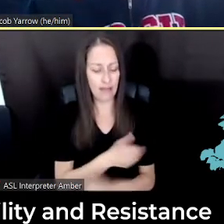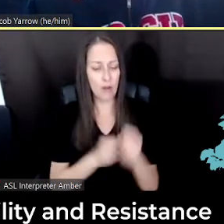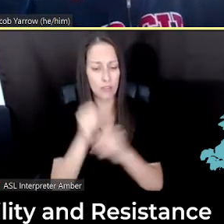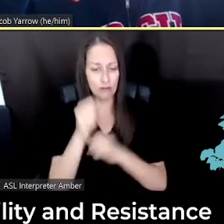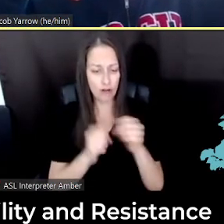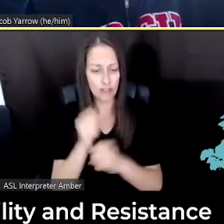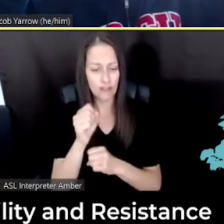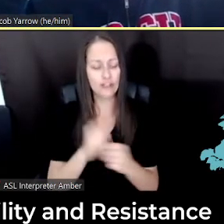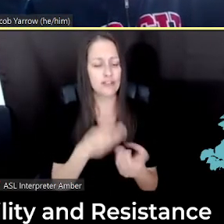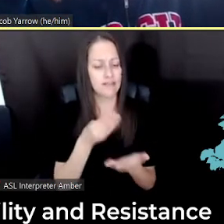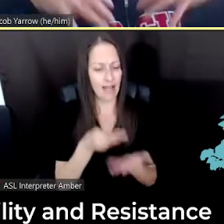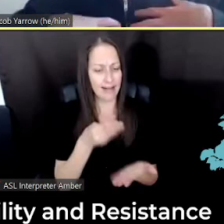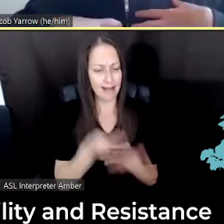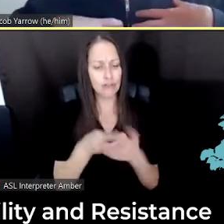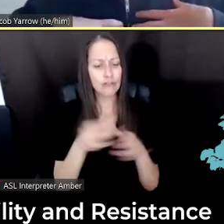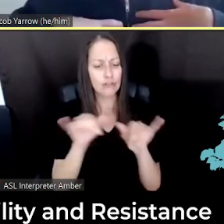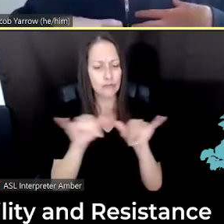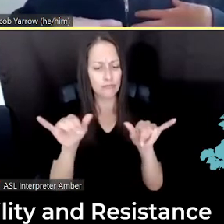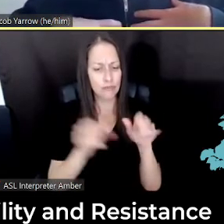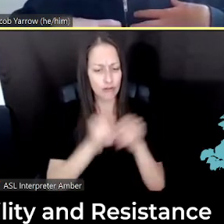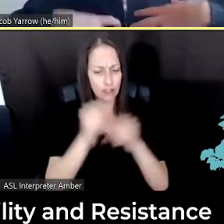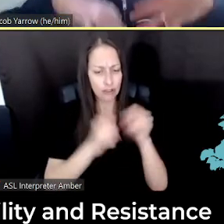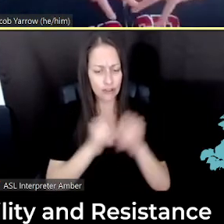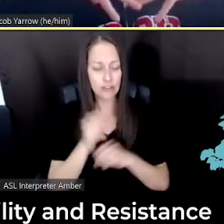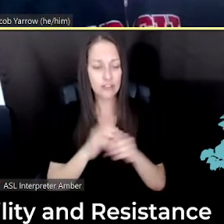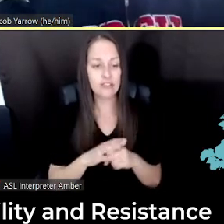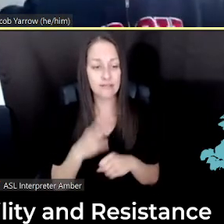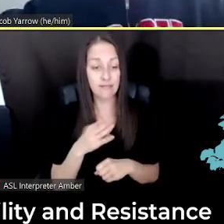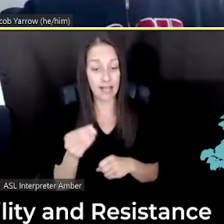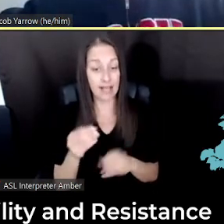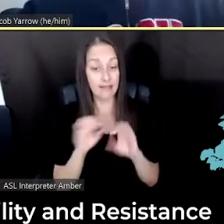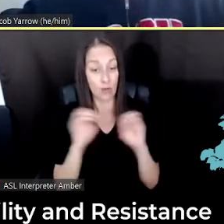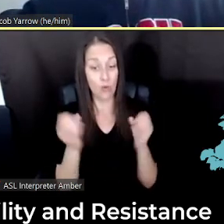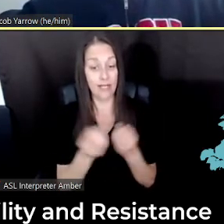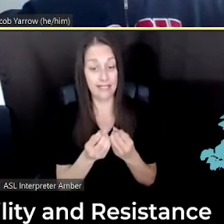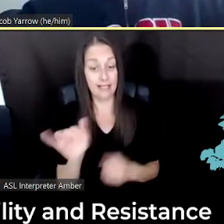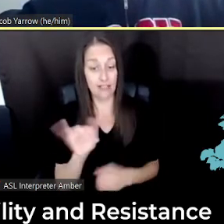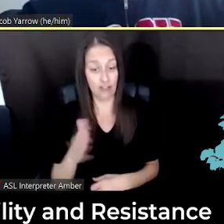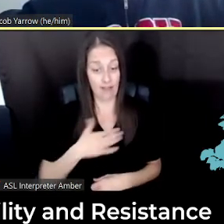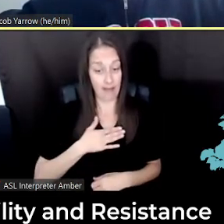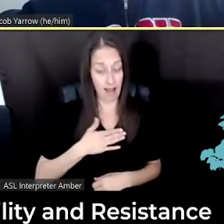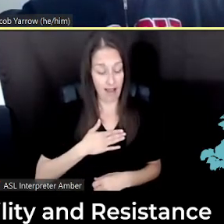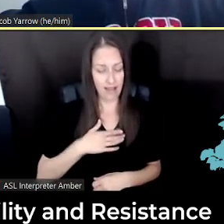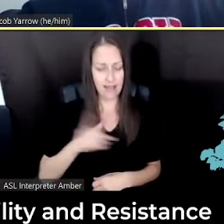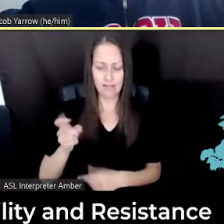relationship that presenting organizations like mine have with artists. So